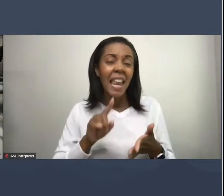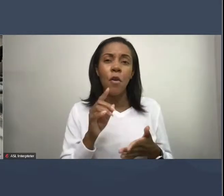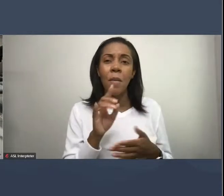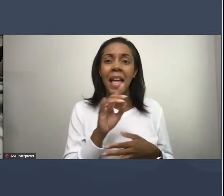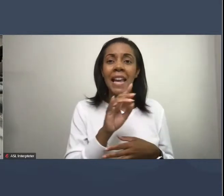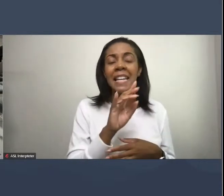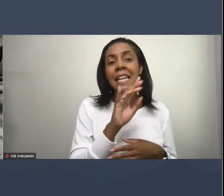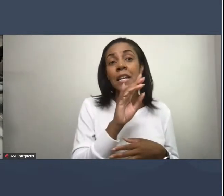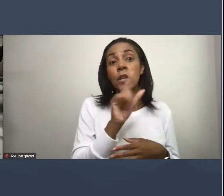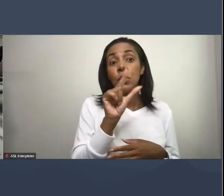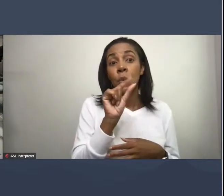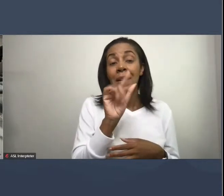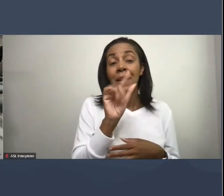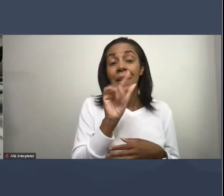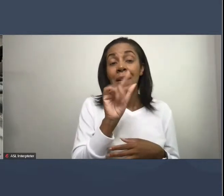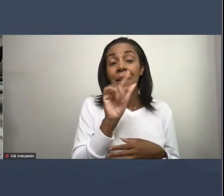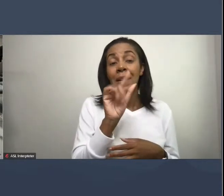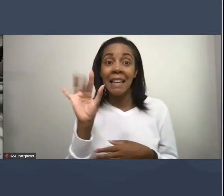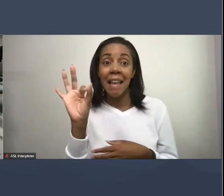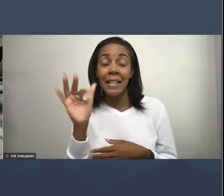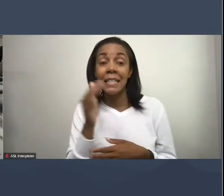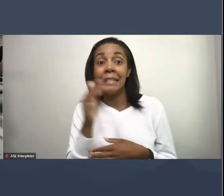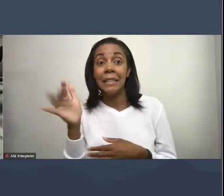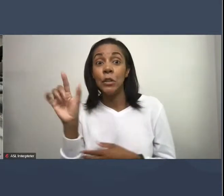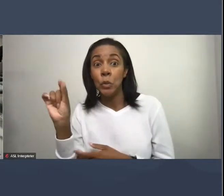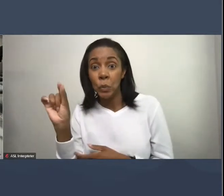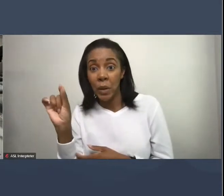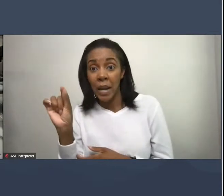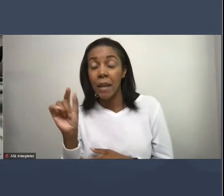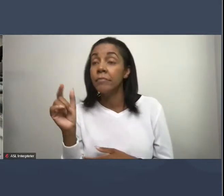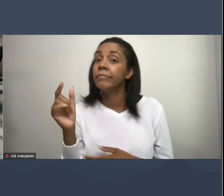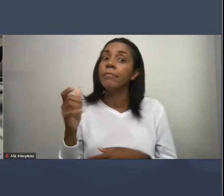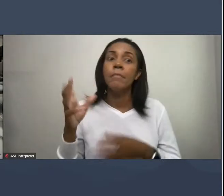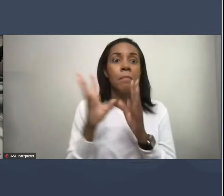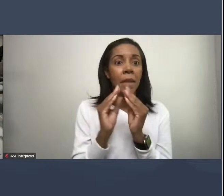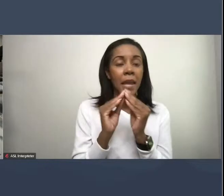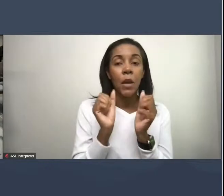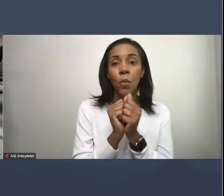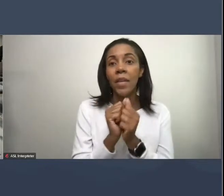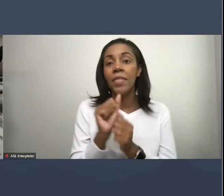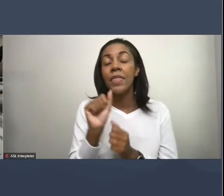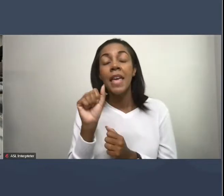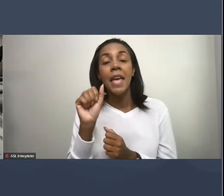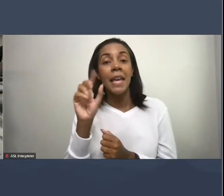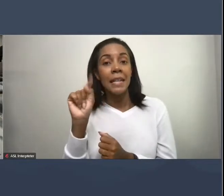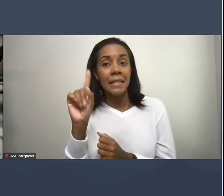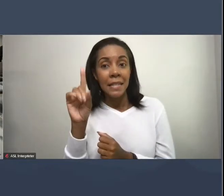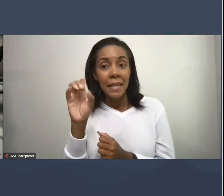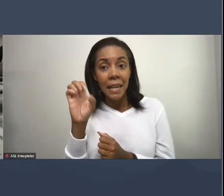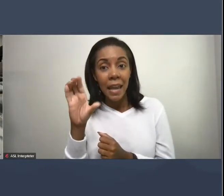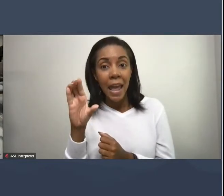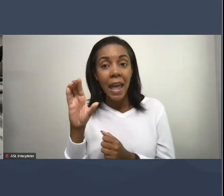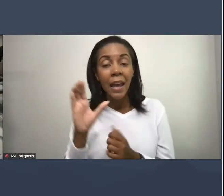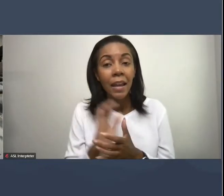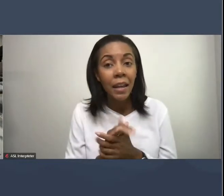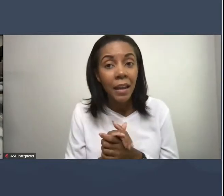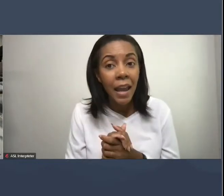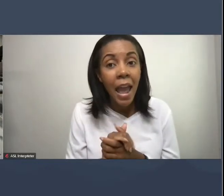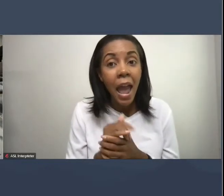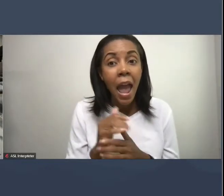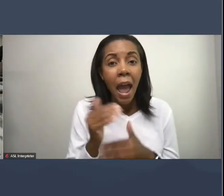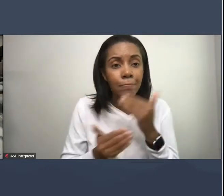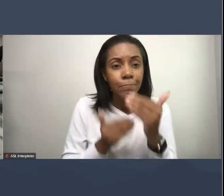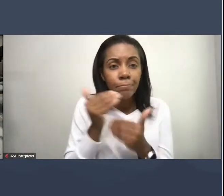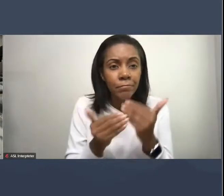into 20, whole time meeting with MOA, meeting with TDEC, regular updates, and working towards understanding